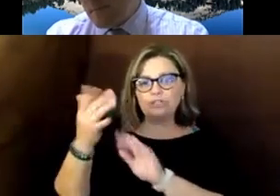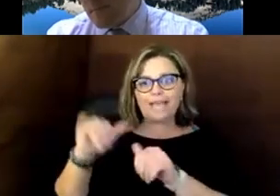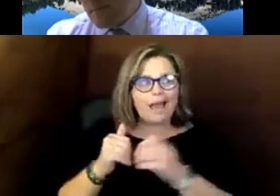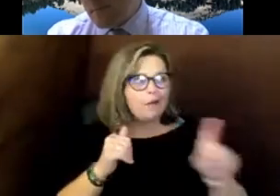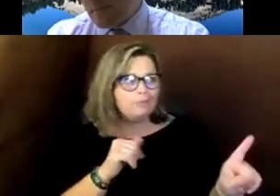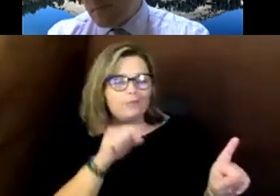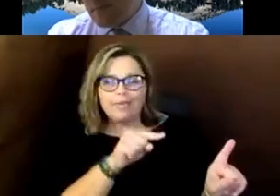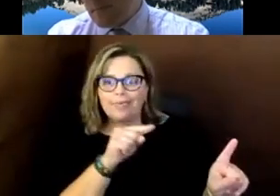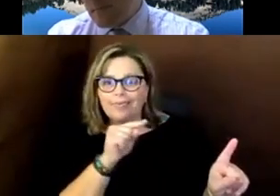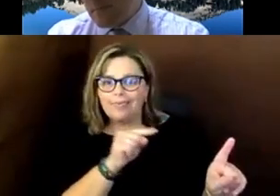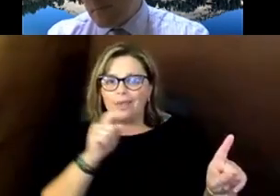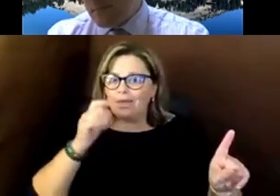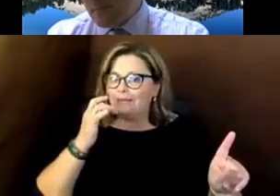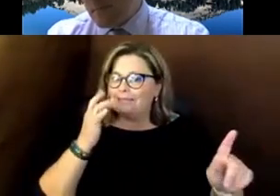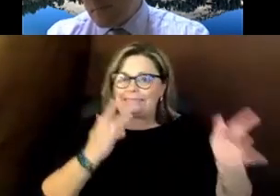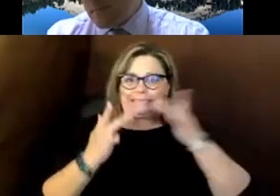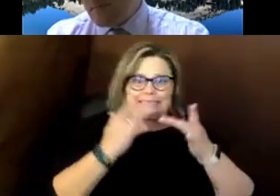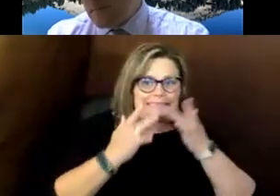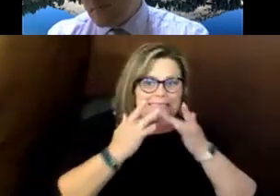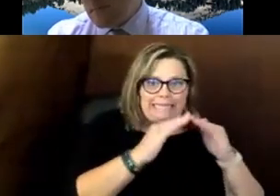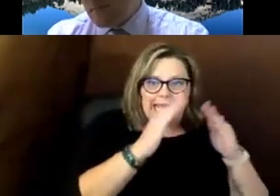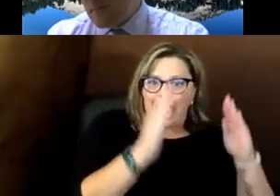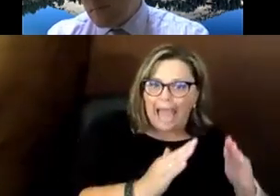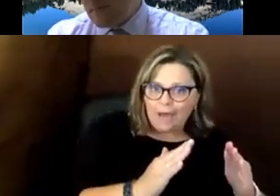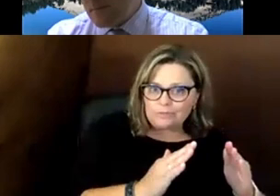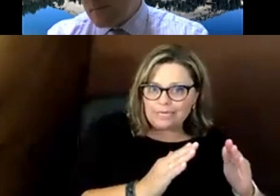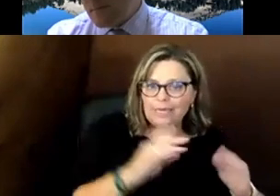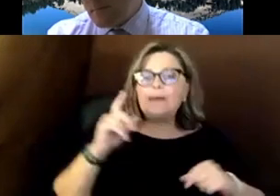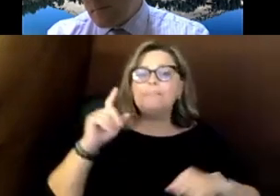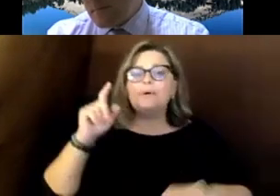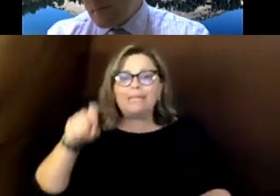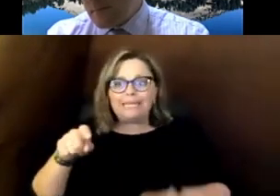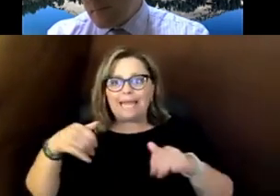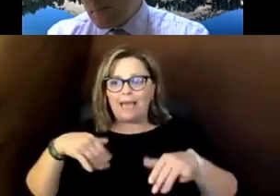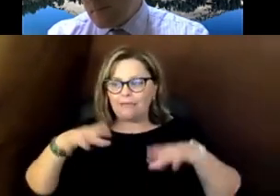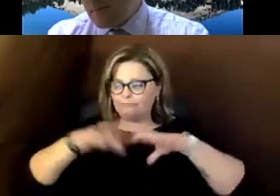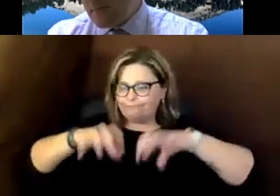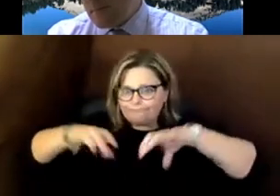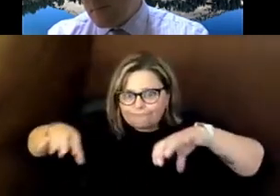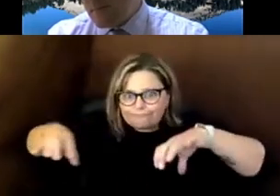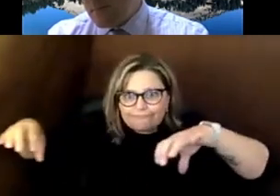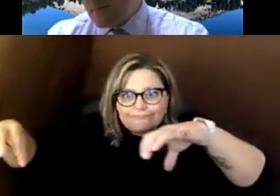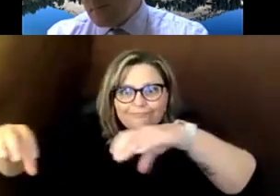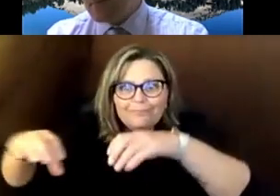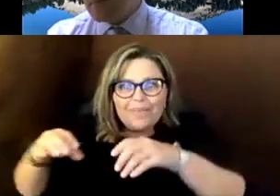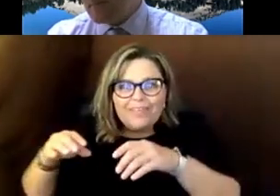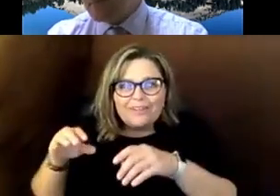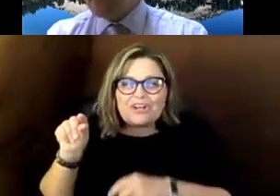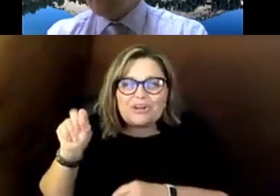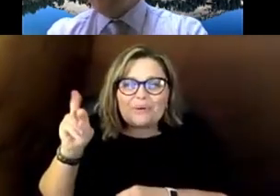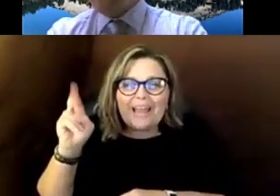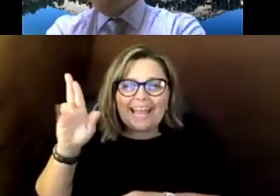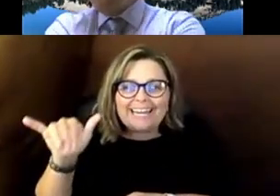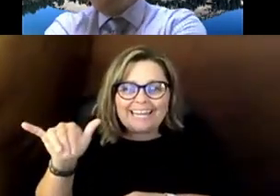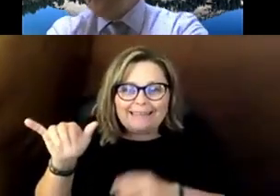housing onto these kind of smaller footprints. We need to be having more of the kind of granny housing, the mother-in-law